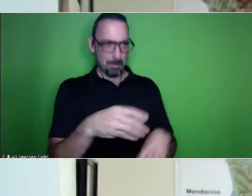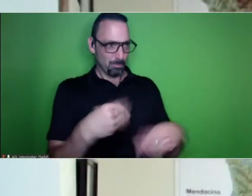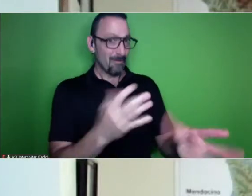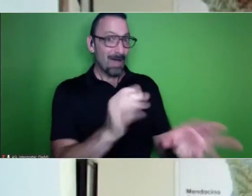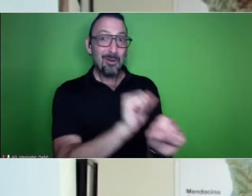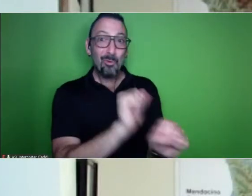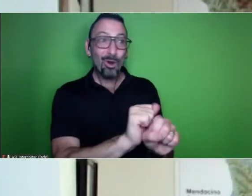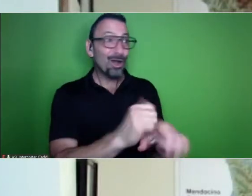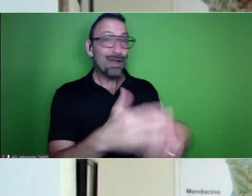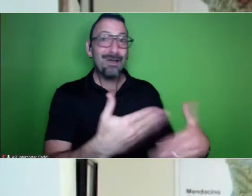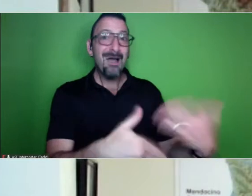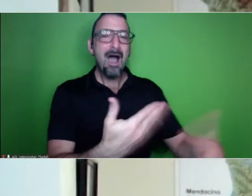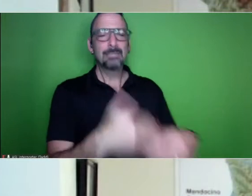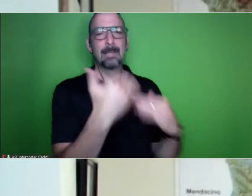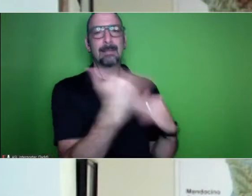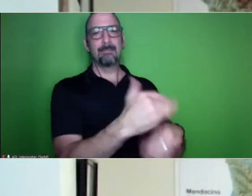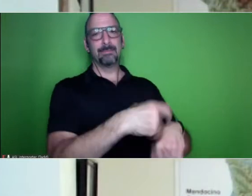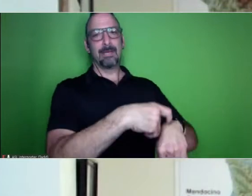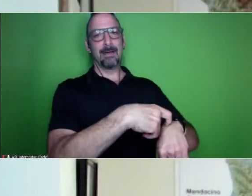time.